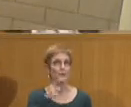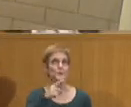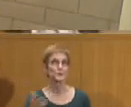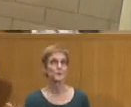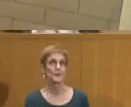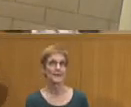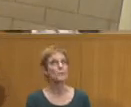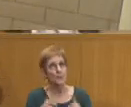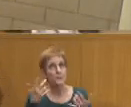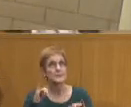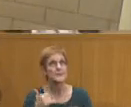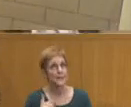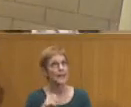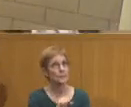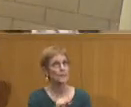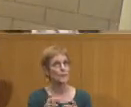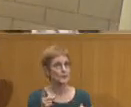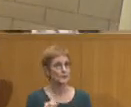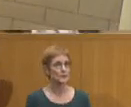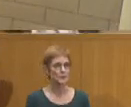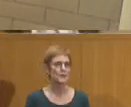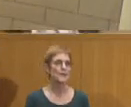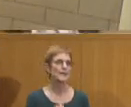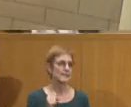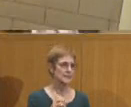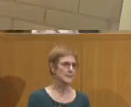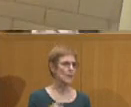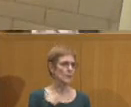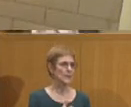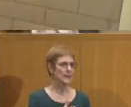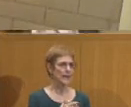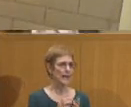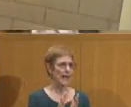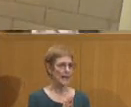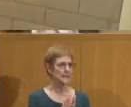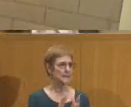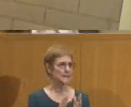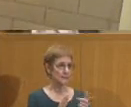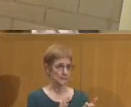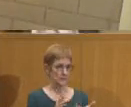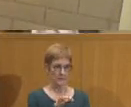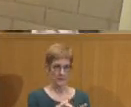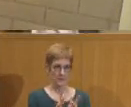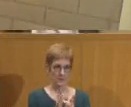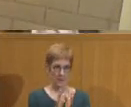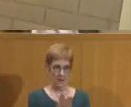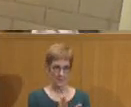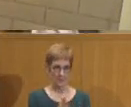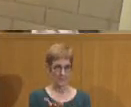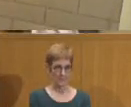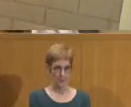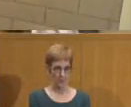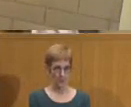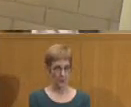oaths of office. Judge Yvonne Mims Evans, would you please join me along with my